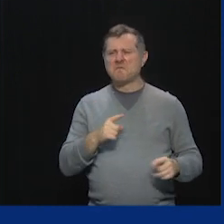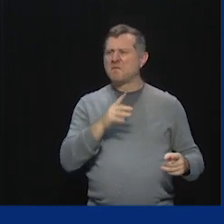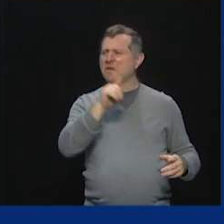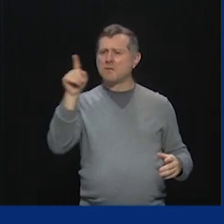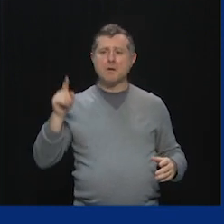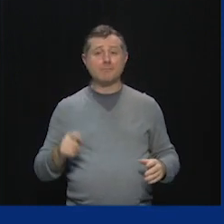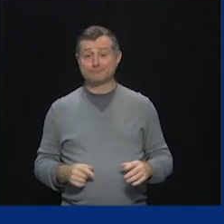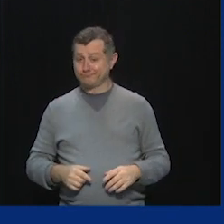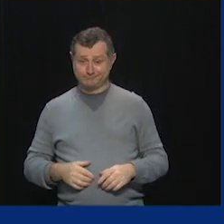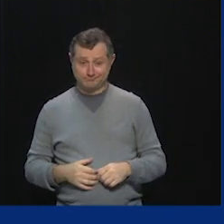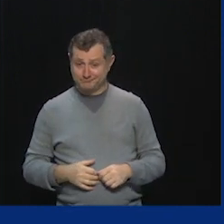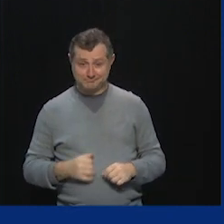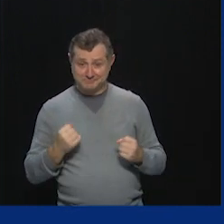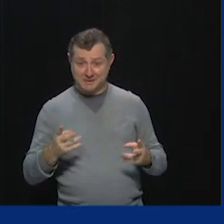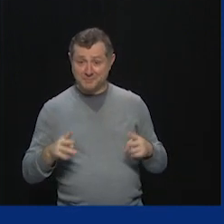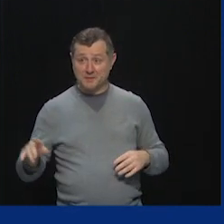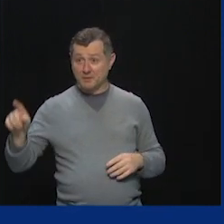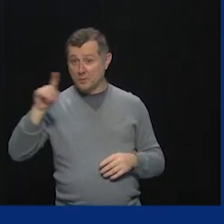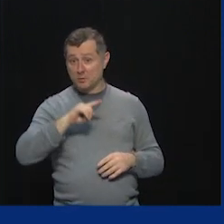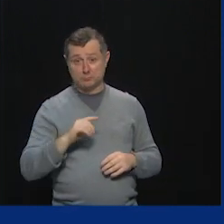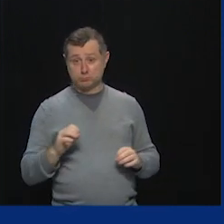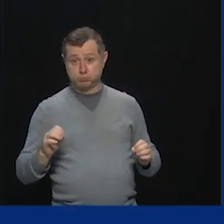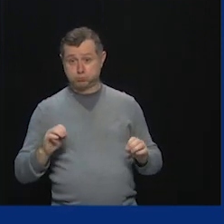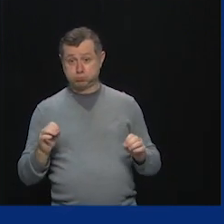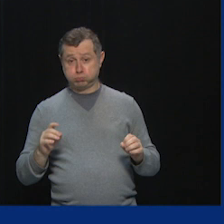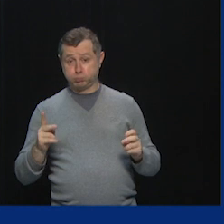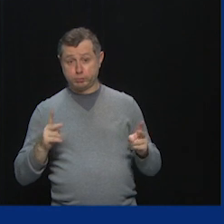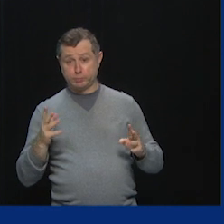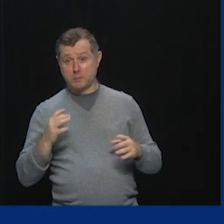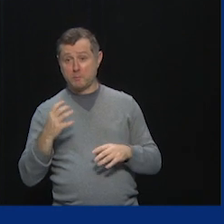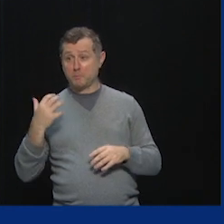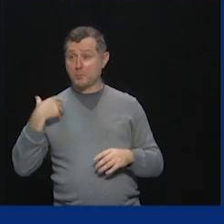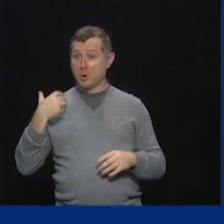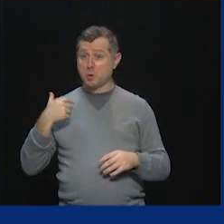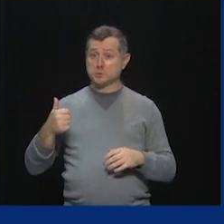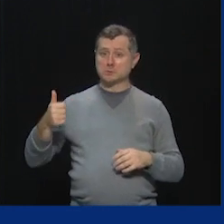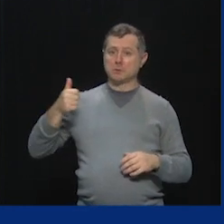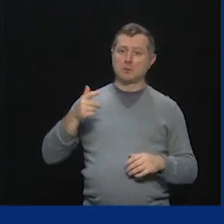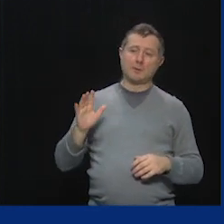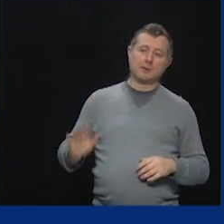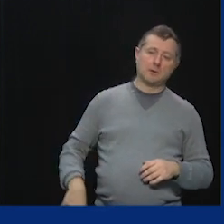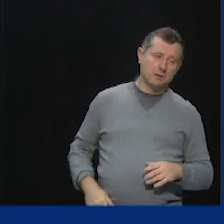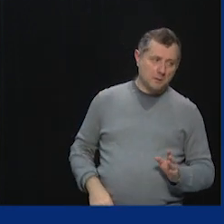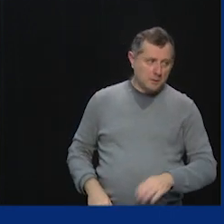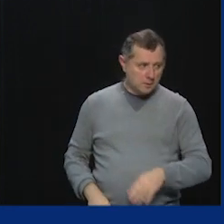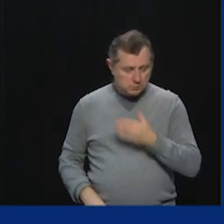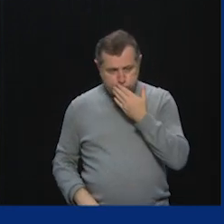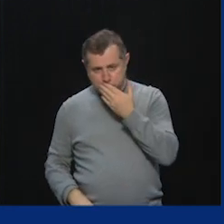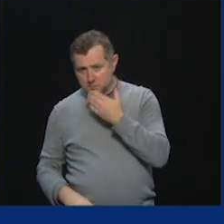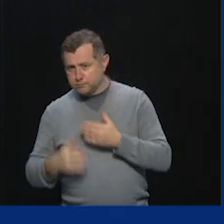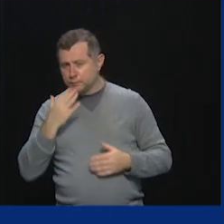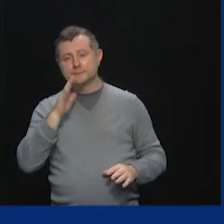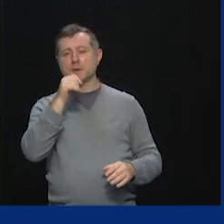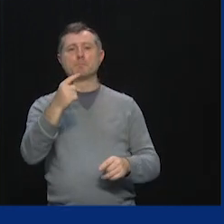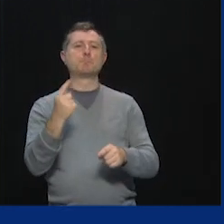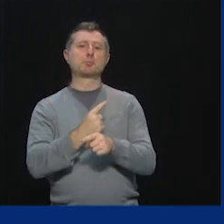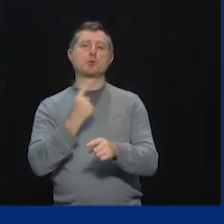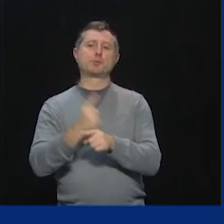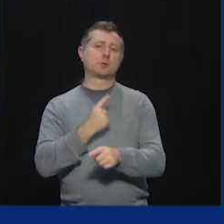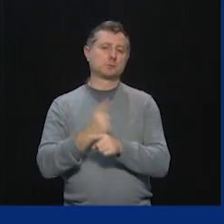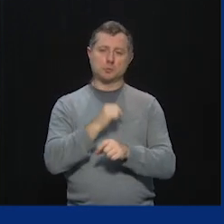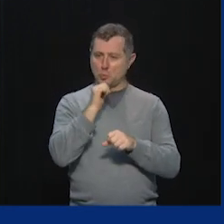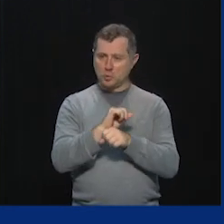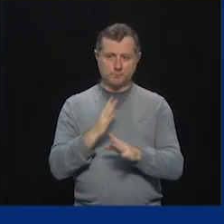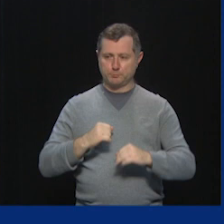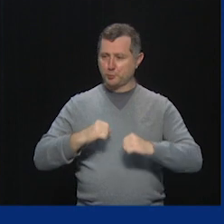the employers, the operators of the work site did not take it seriously, and they were not doing this. They were not properly protecting workers across the state